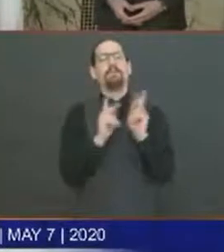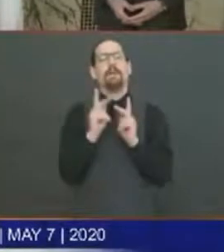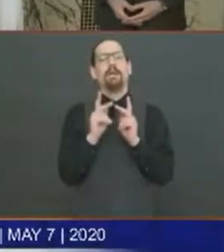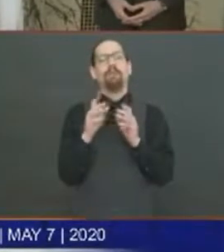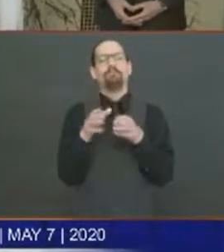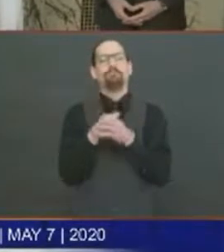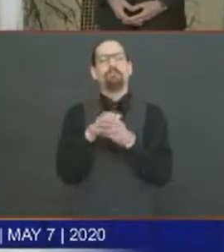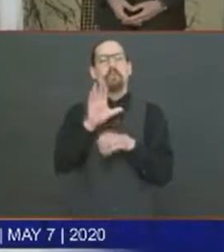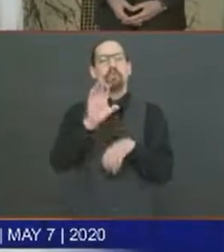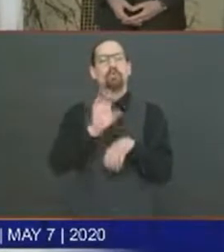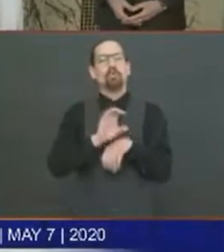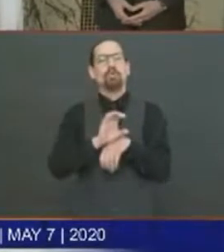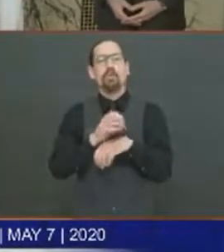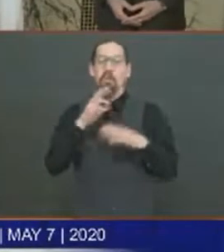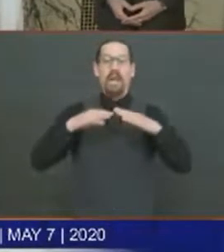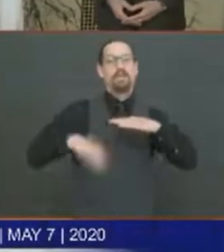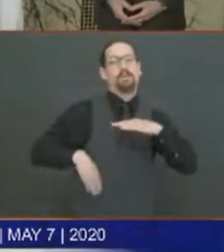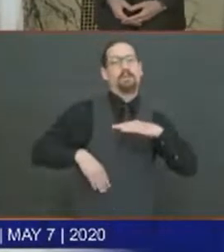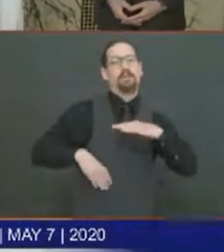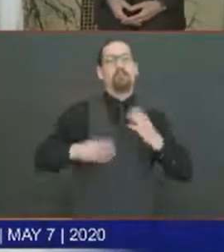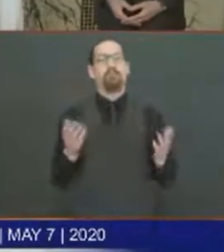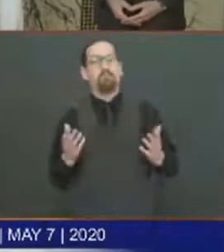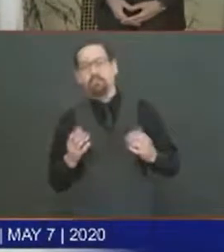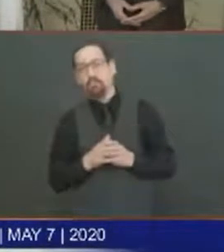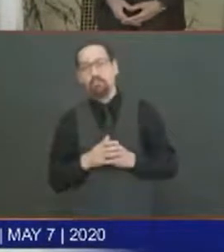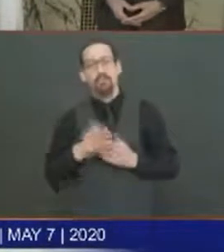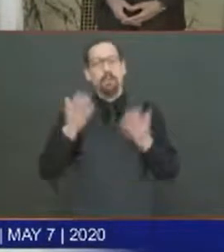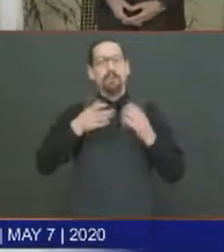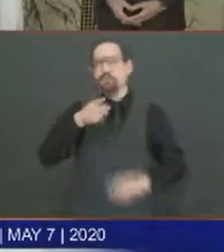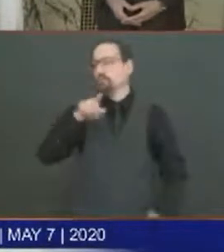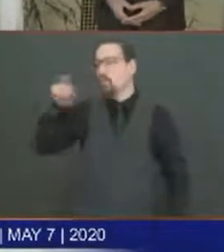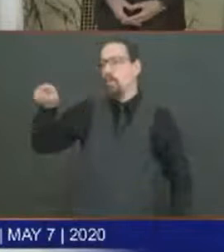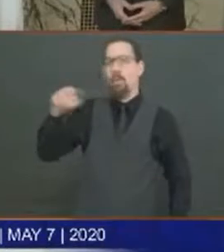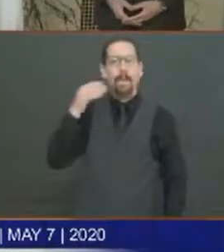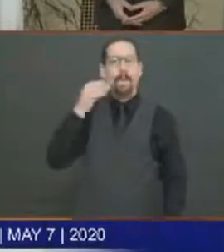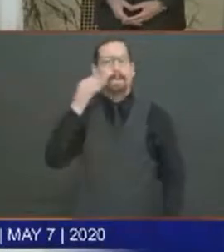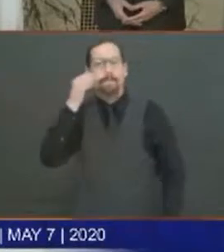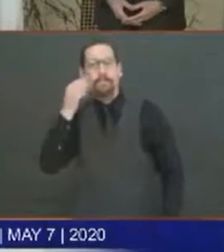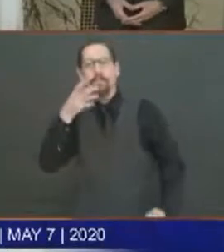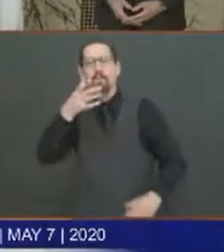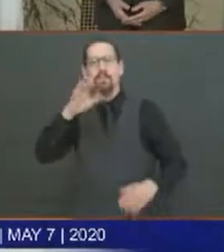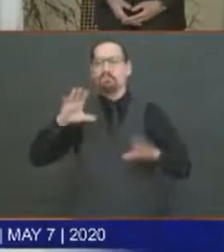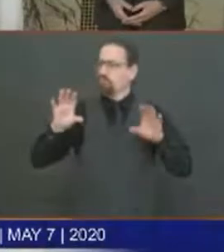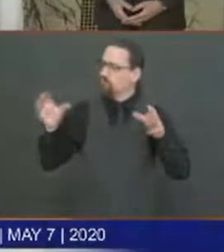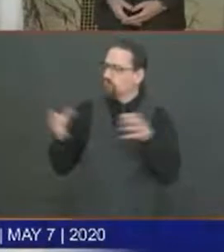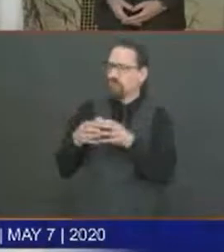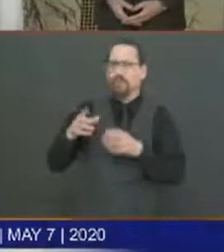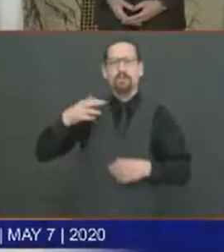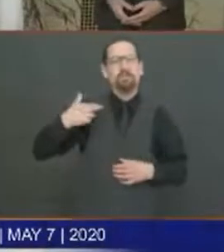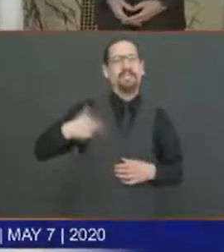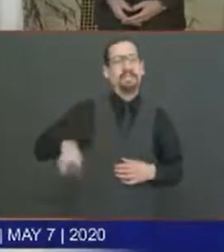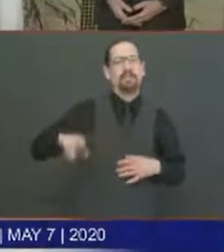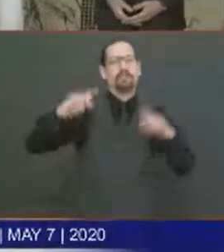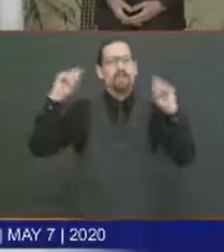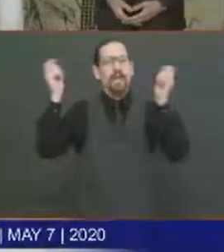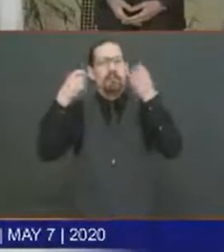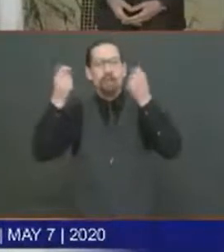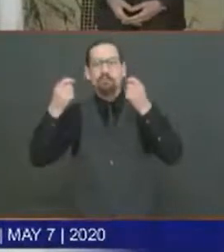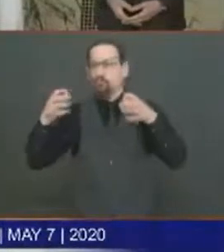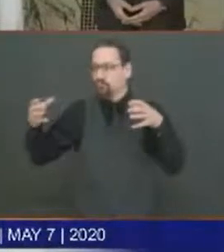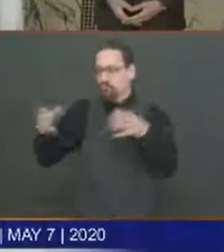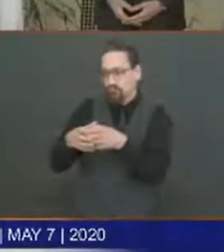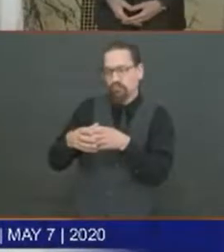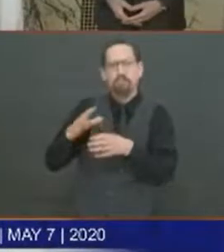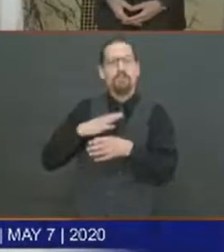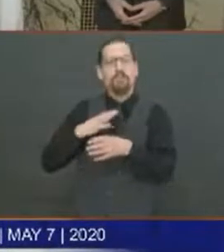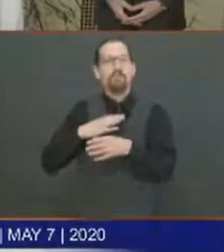that means is if you want to have a religious service in house of worship with a